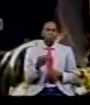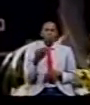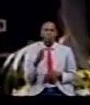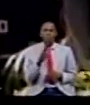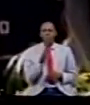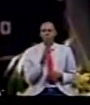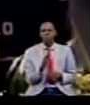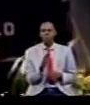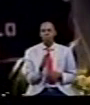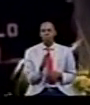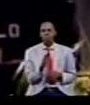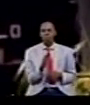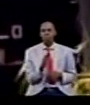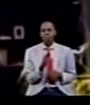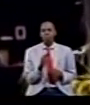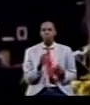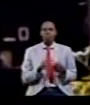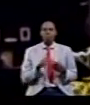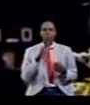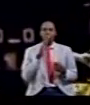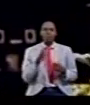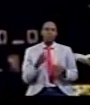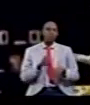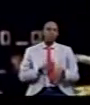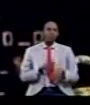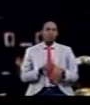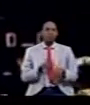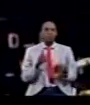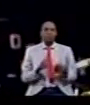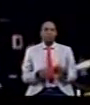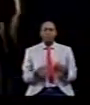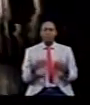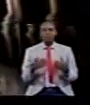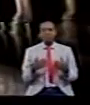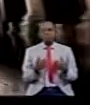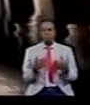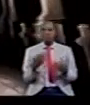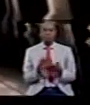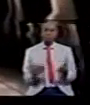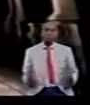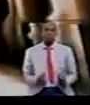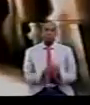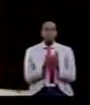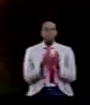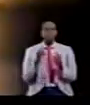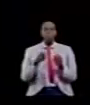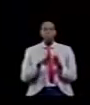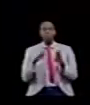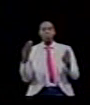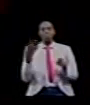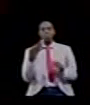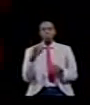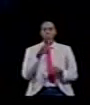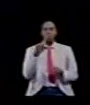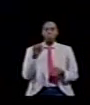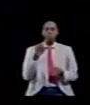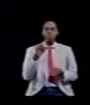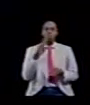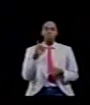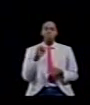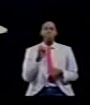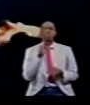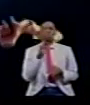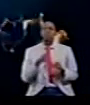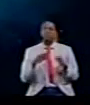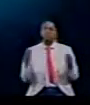A young sister, 31 years. She was one of the choir. She was one that led the leading choir, one of the